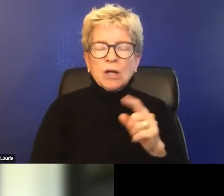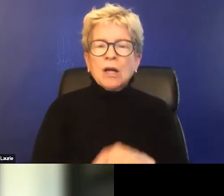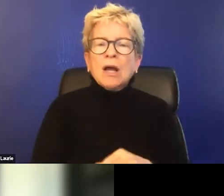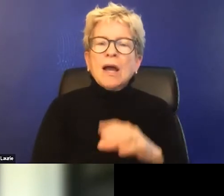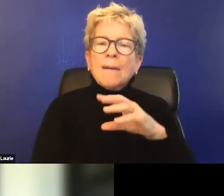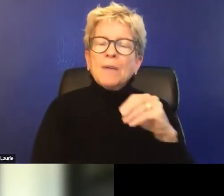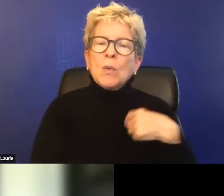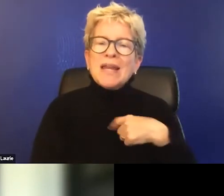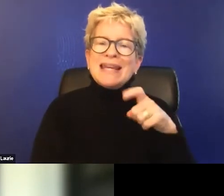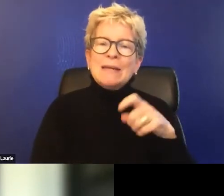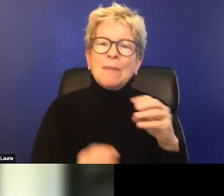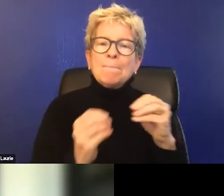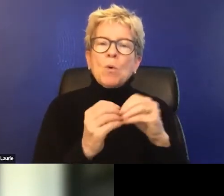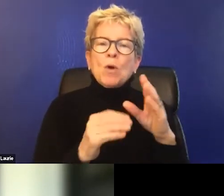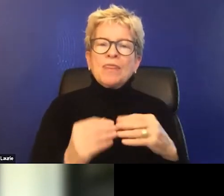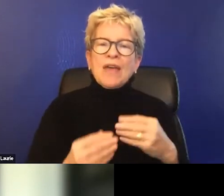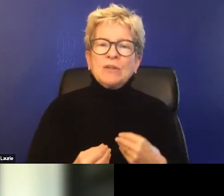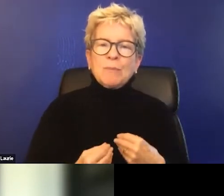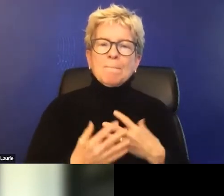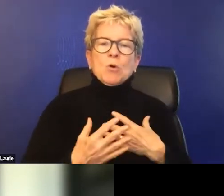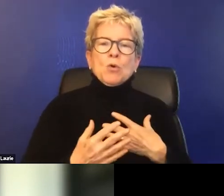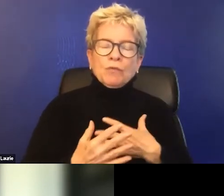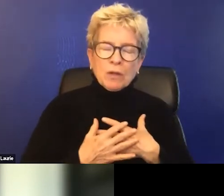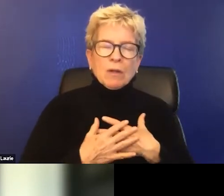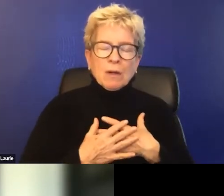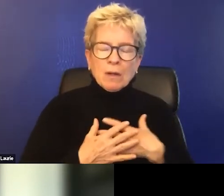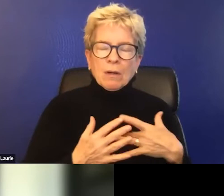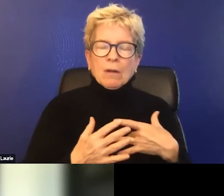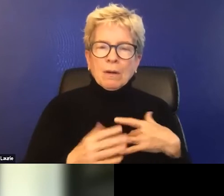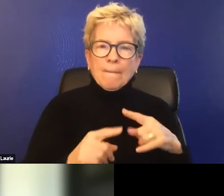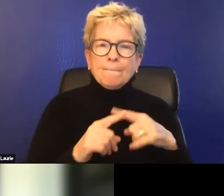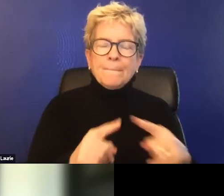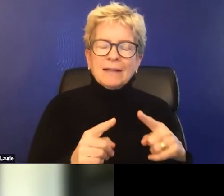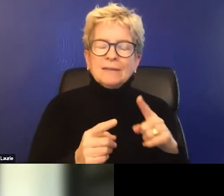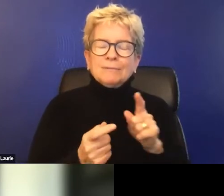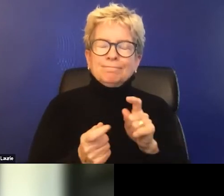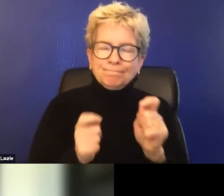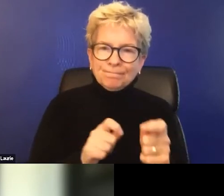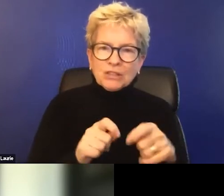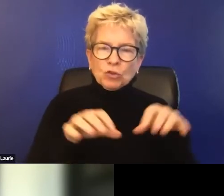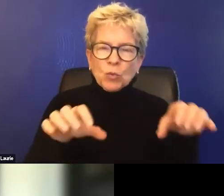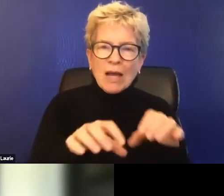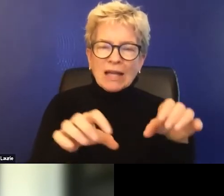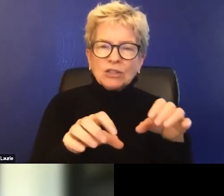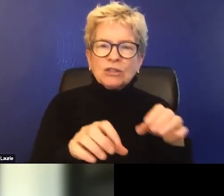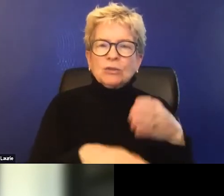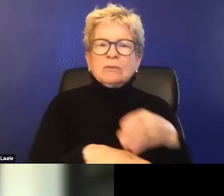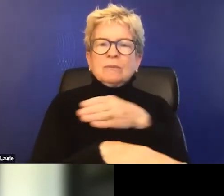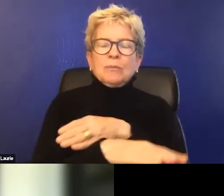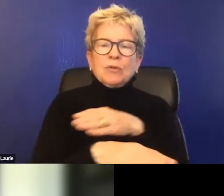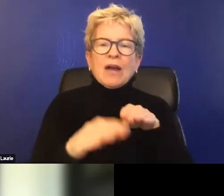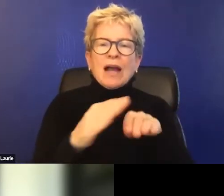be moved. We need to move to action and turn these stories into accessible and equitable services for people across Washington